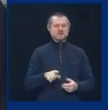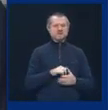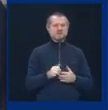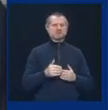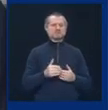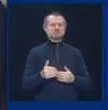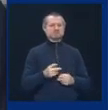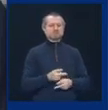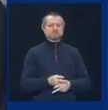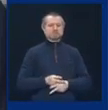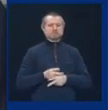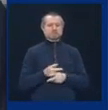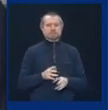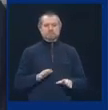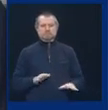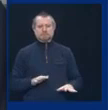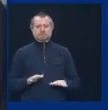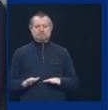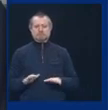next holiday season.